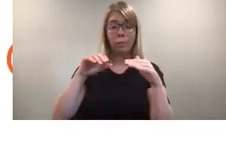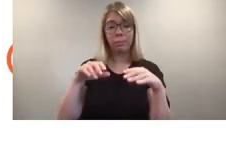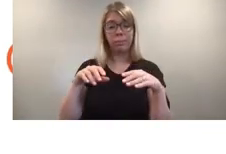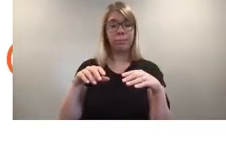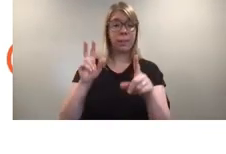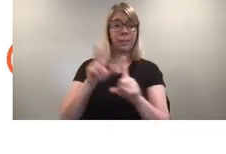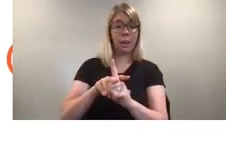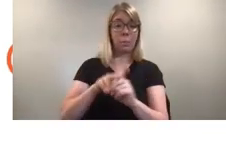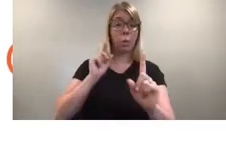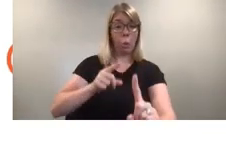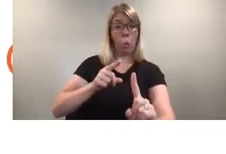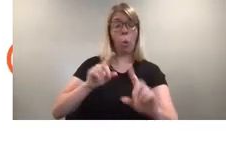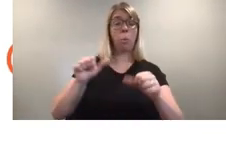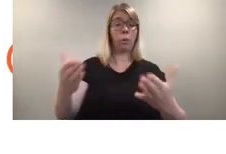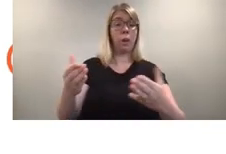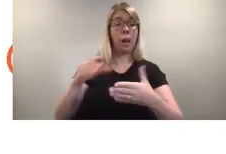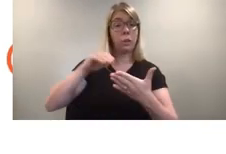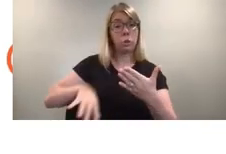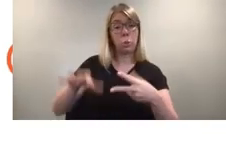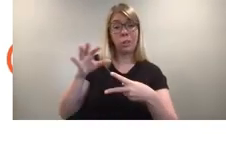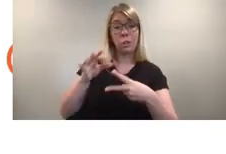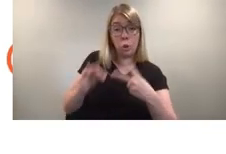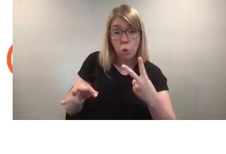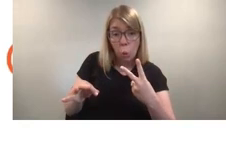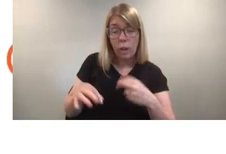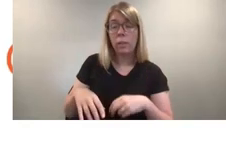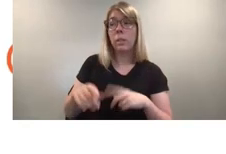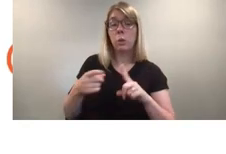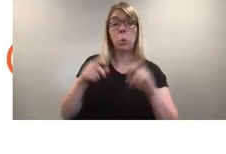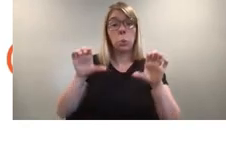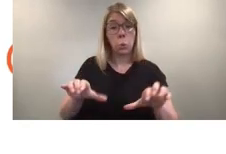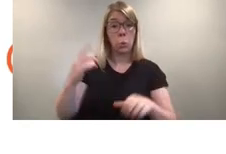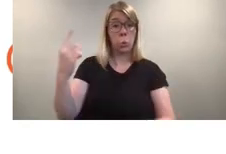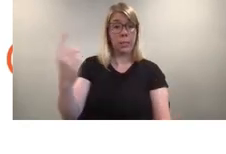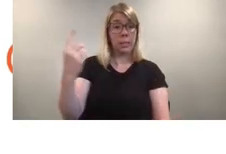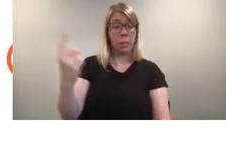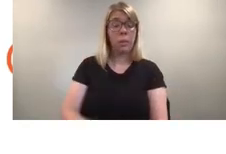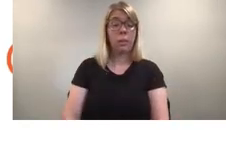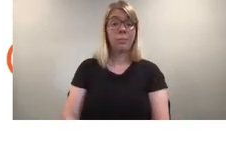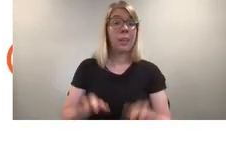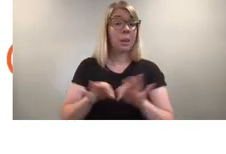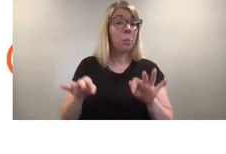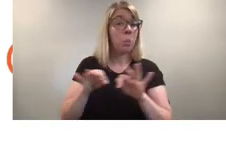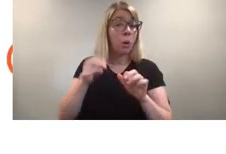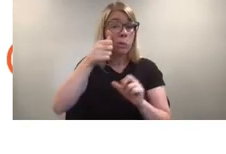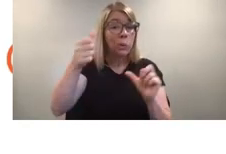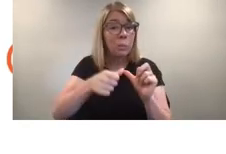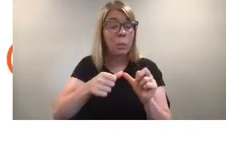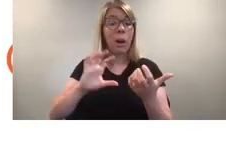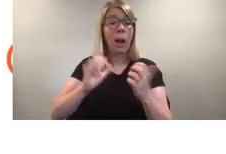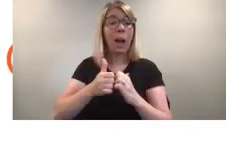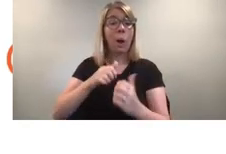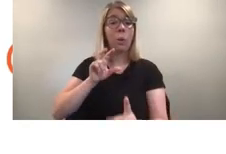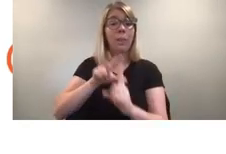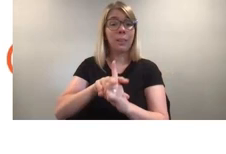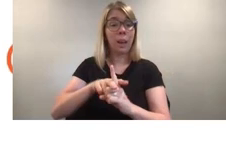provide students with a choice and the option to do something. Some key pieces to keep in mind are: how does this assignment meet your learning outcomes